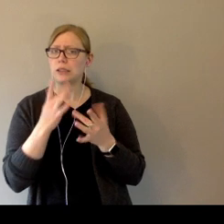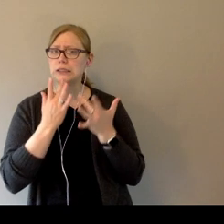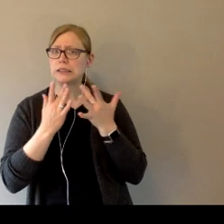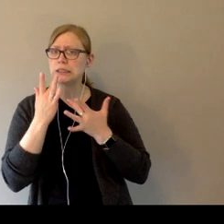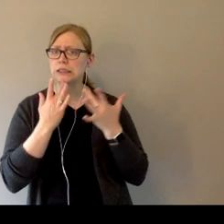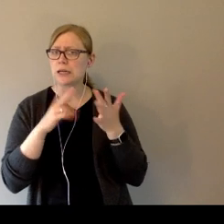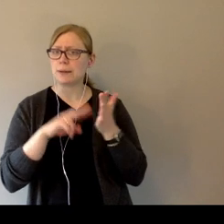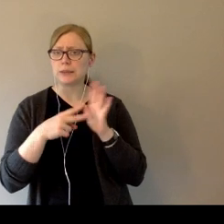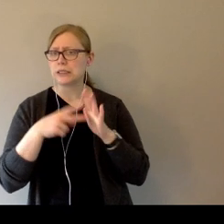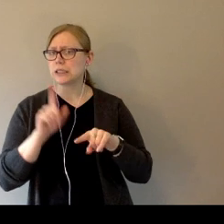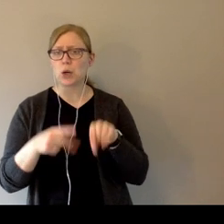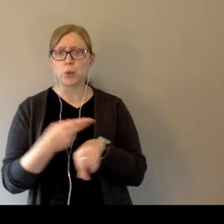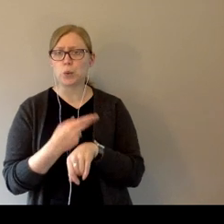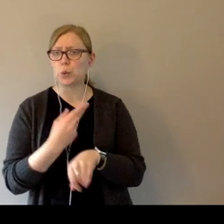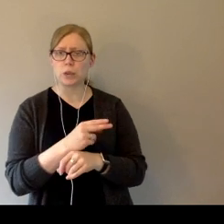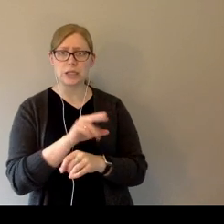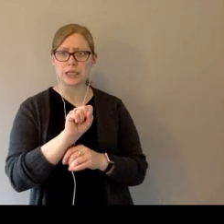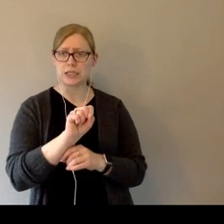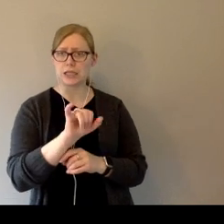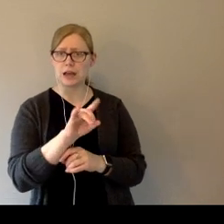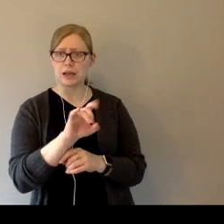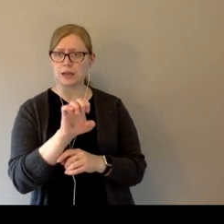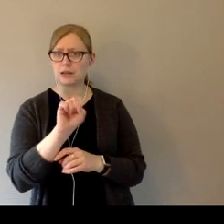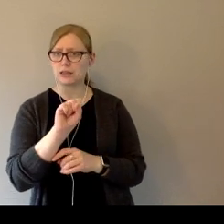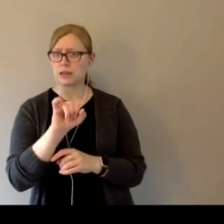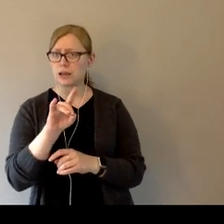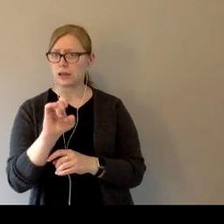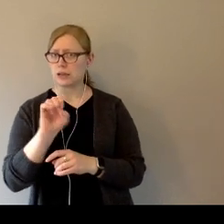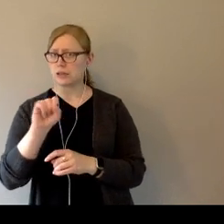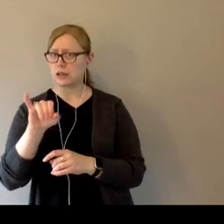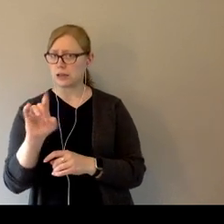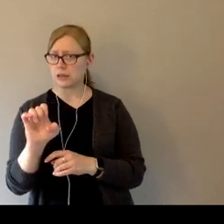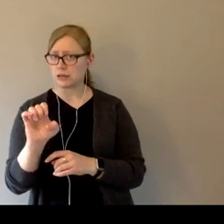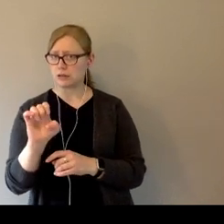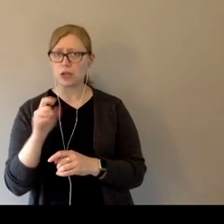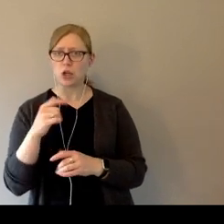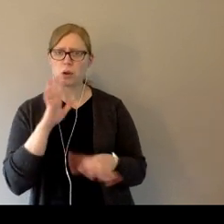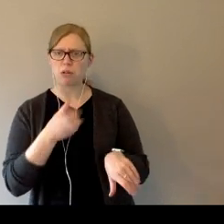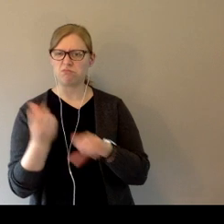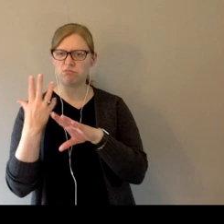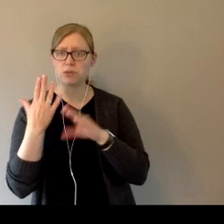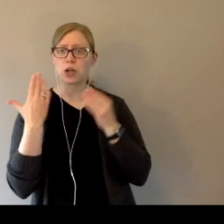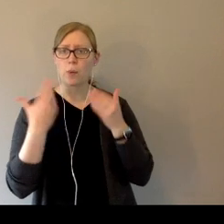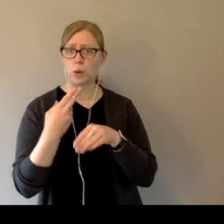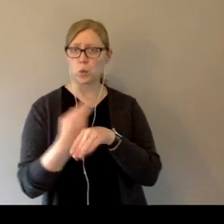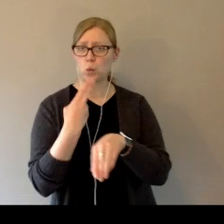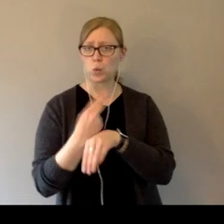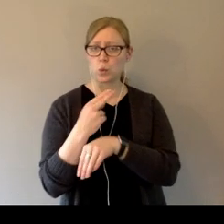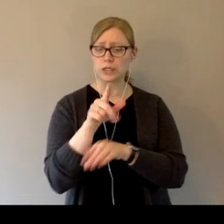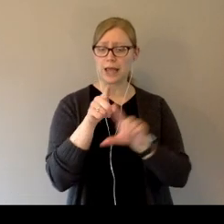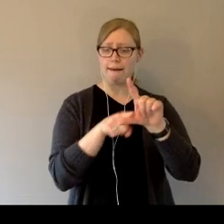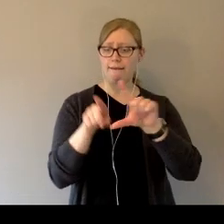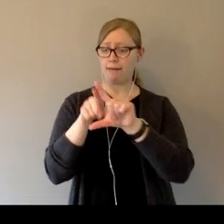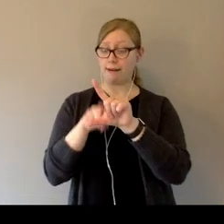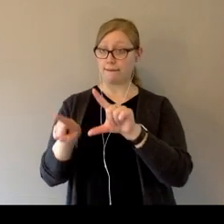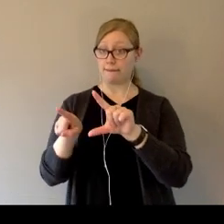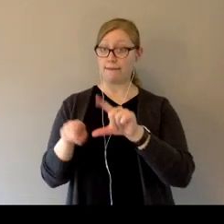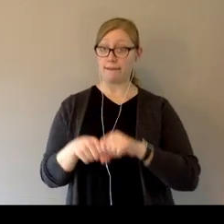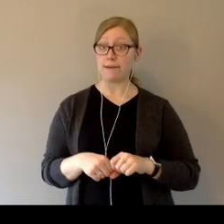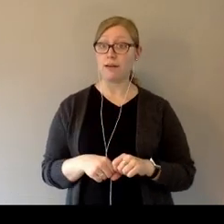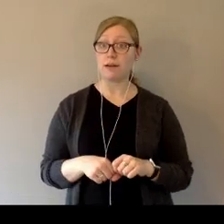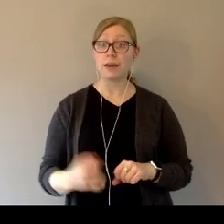side. So what we want to use is angle, angle, because we don't have enough side information. So if we can show that two